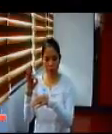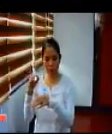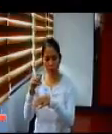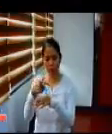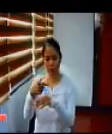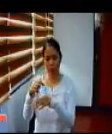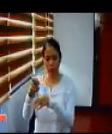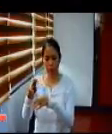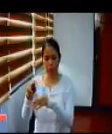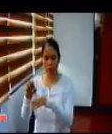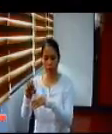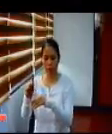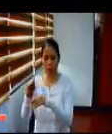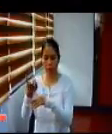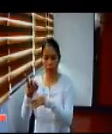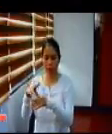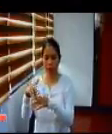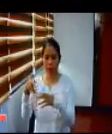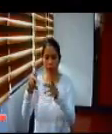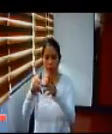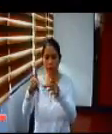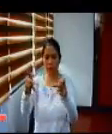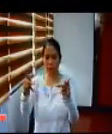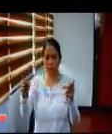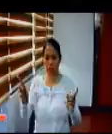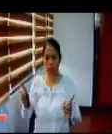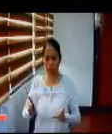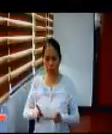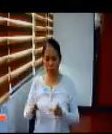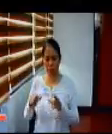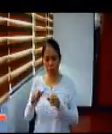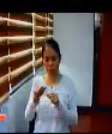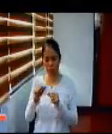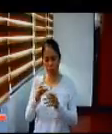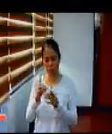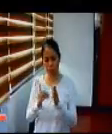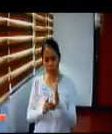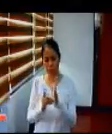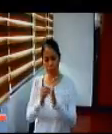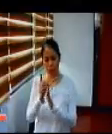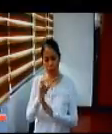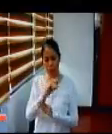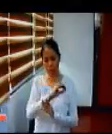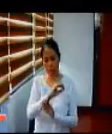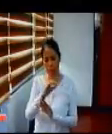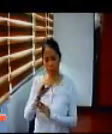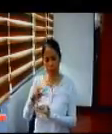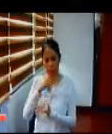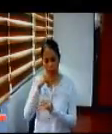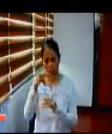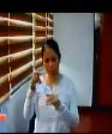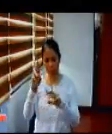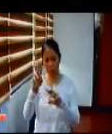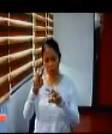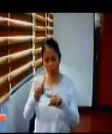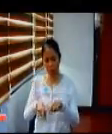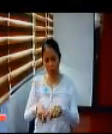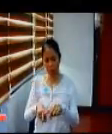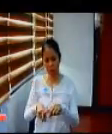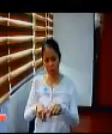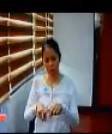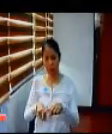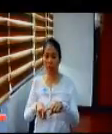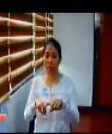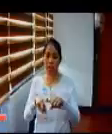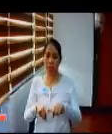we can use to develop our own, that will not heavily rely on